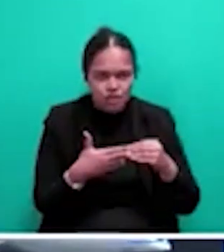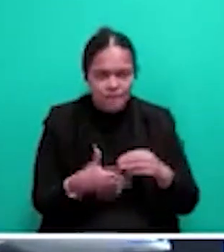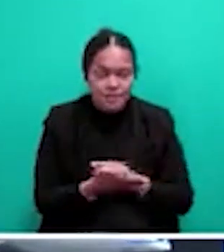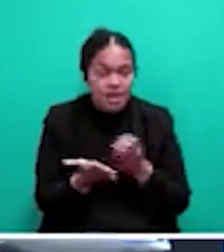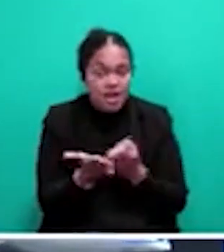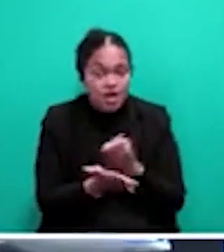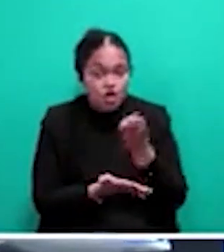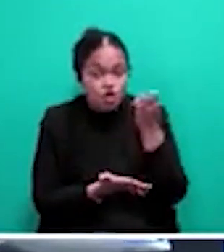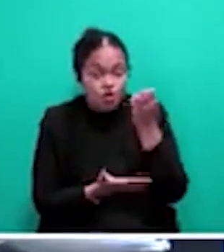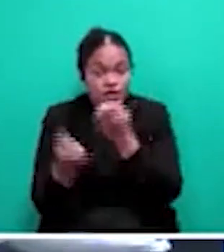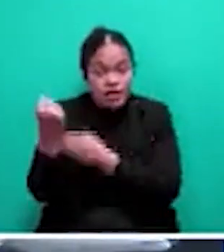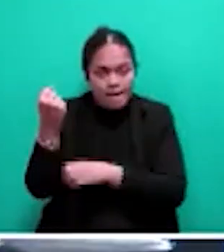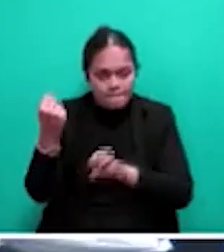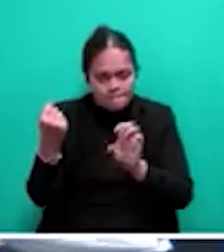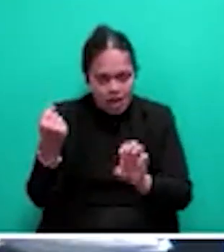economic empowerment,